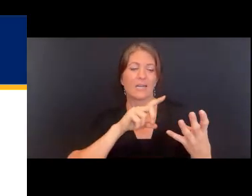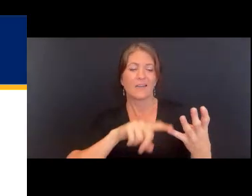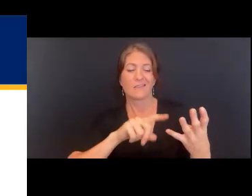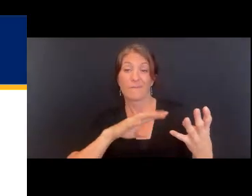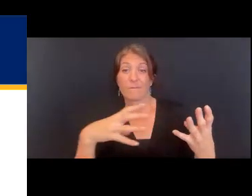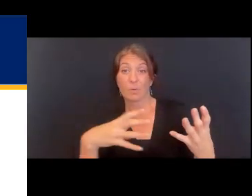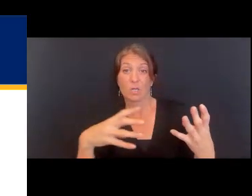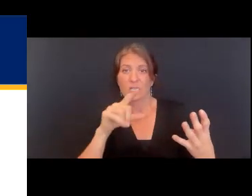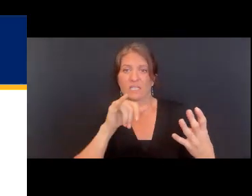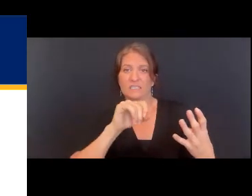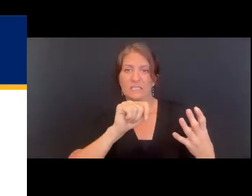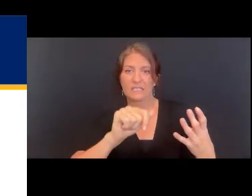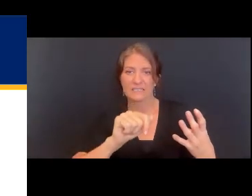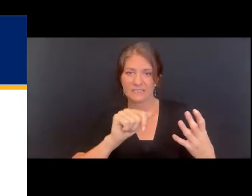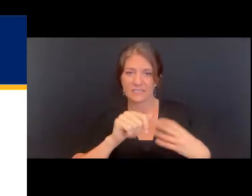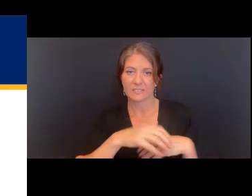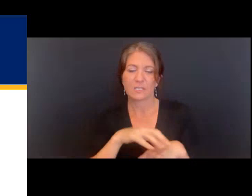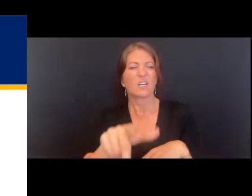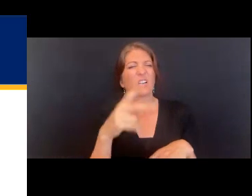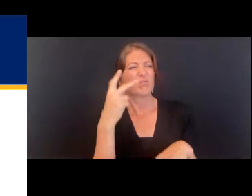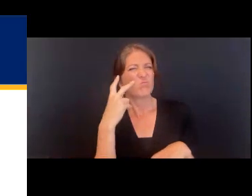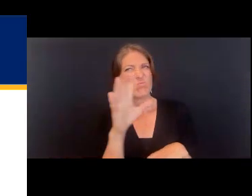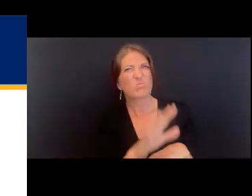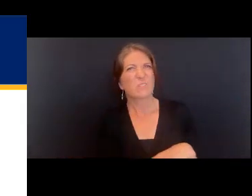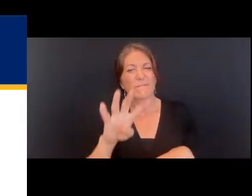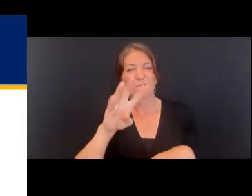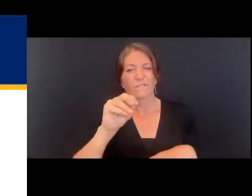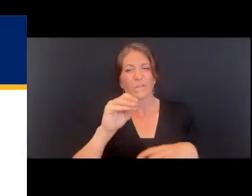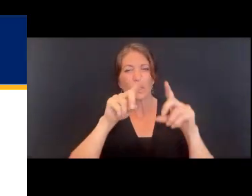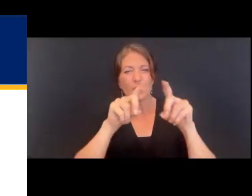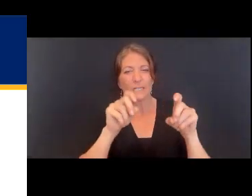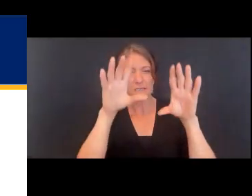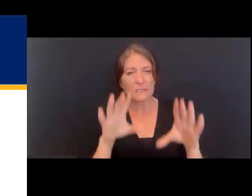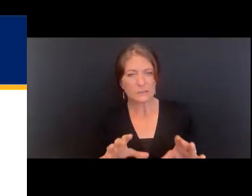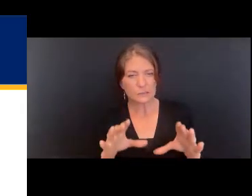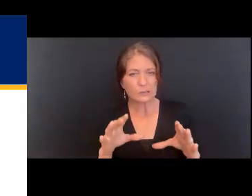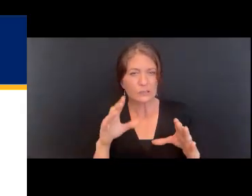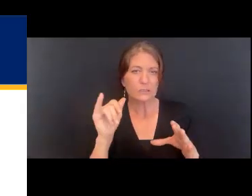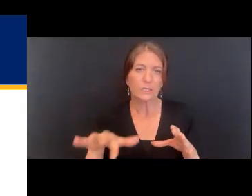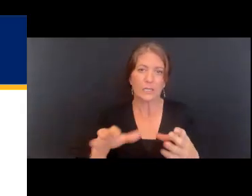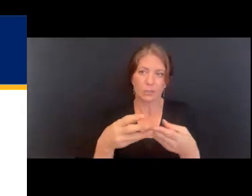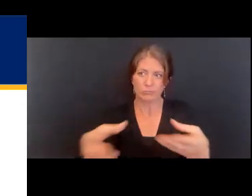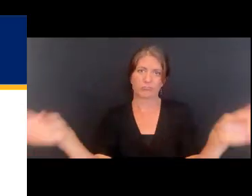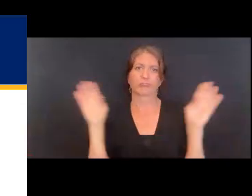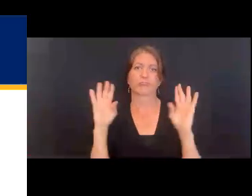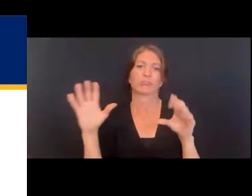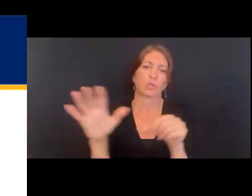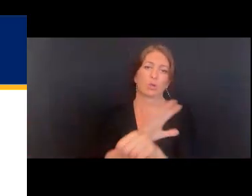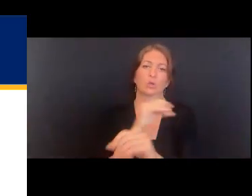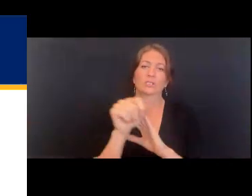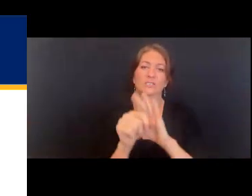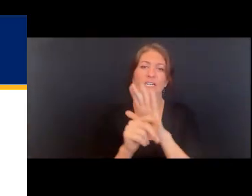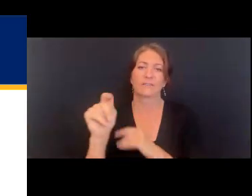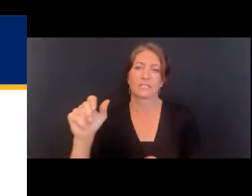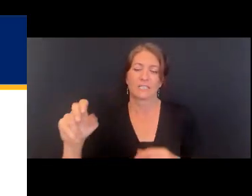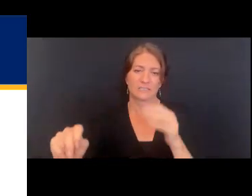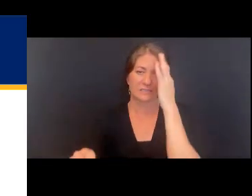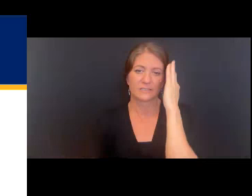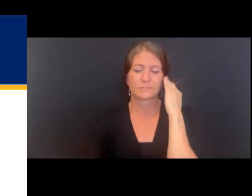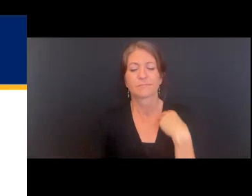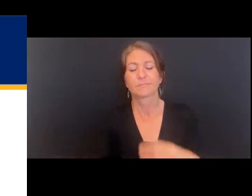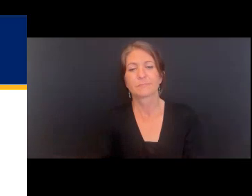Farwell. They oversee a team of about 40 assessors who are spread throughout the entire state of Kansas. And then I specifically